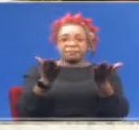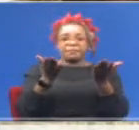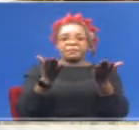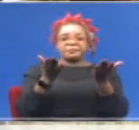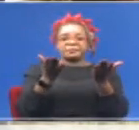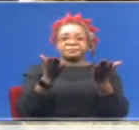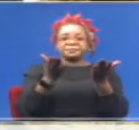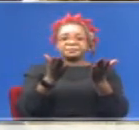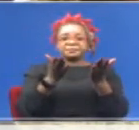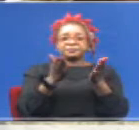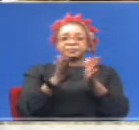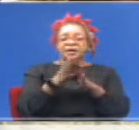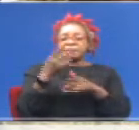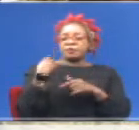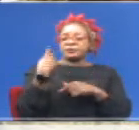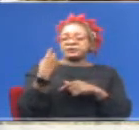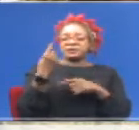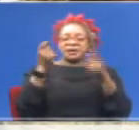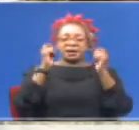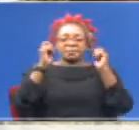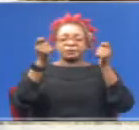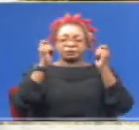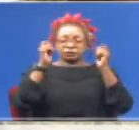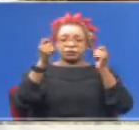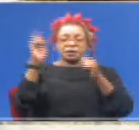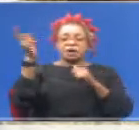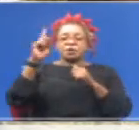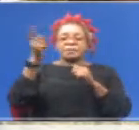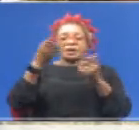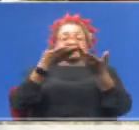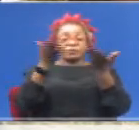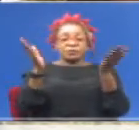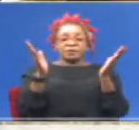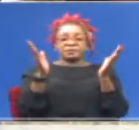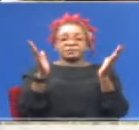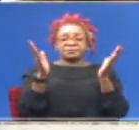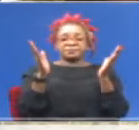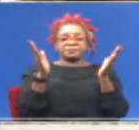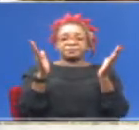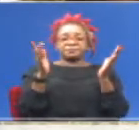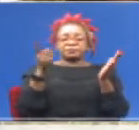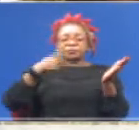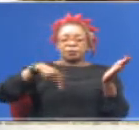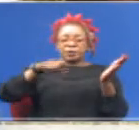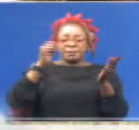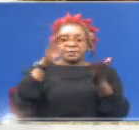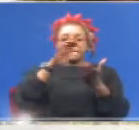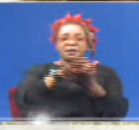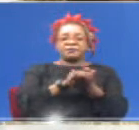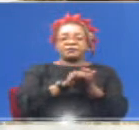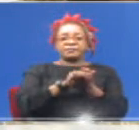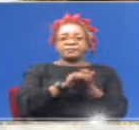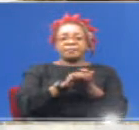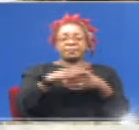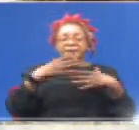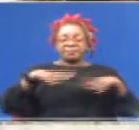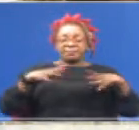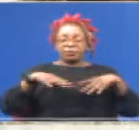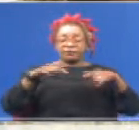and more recently demonstrations in Nairobi and elsewhere. We believe the people of this